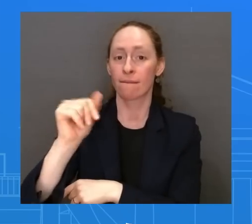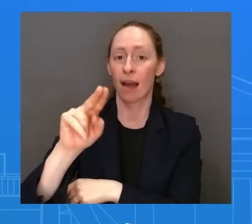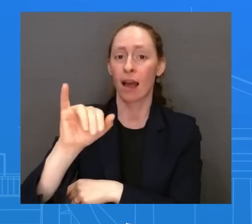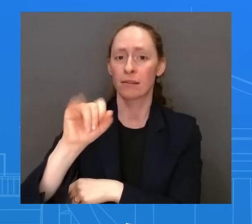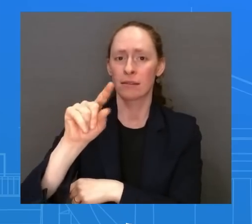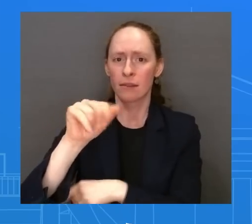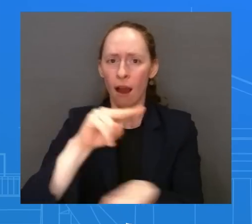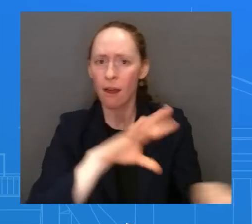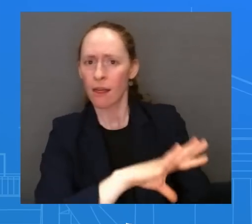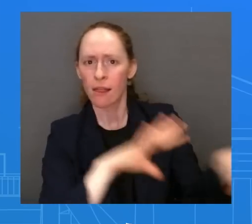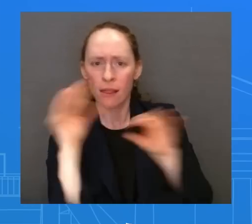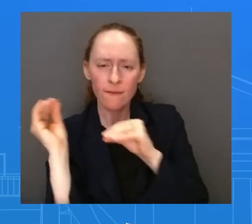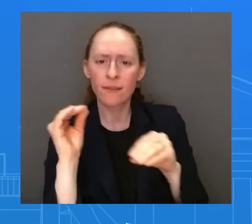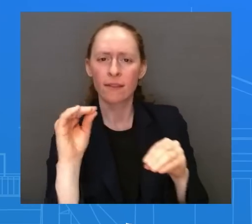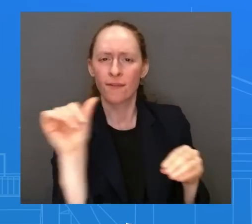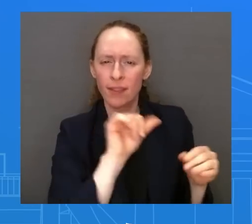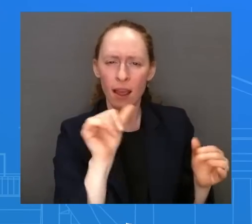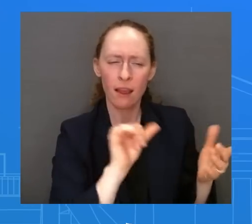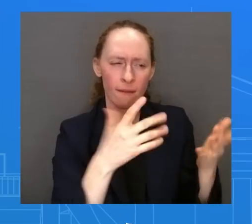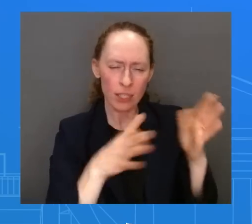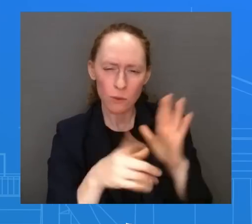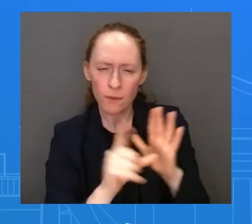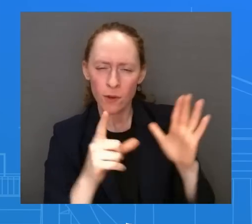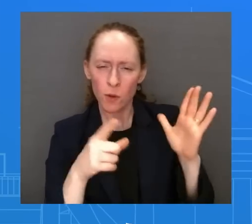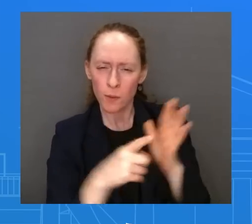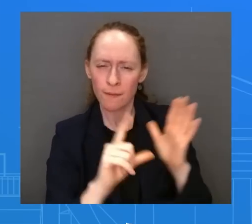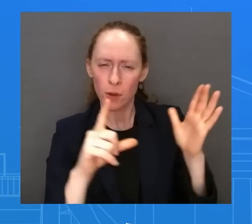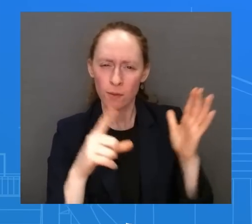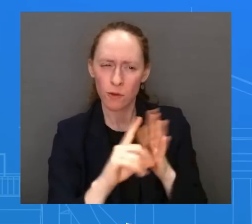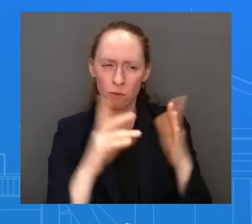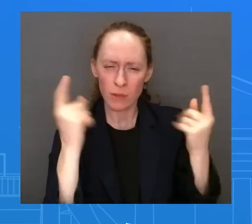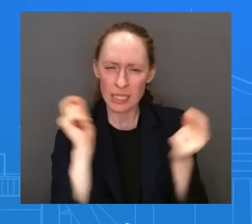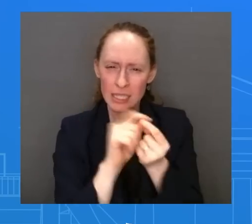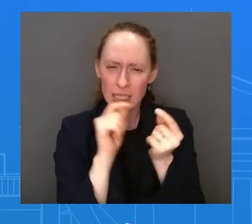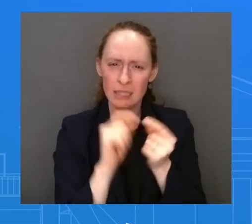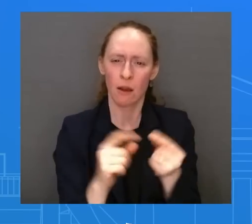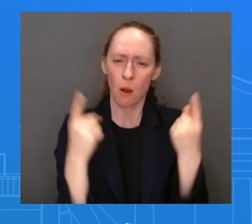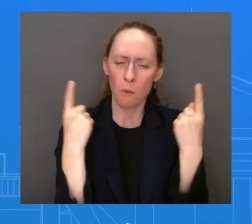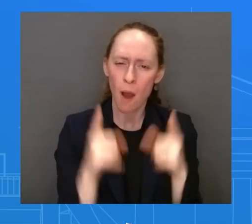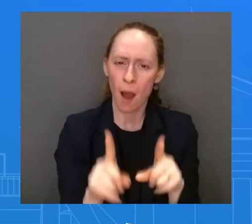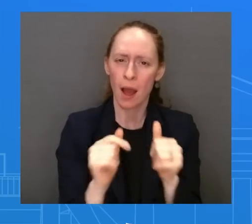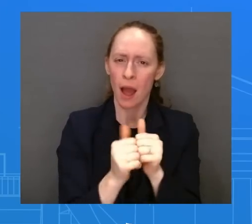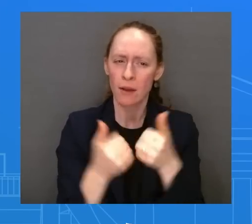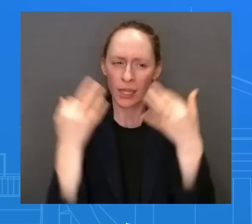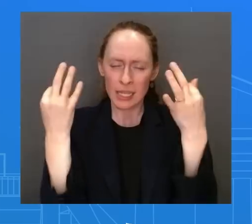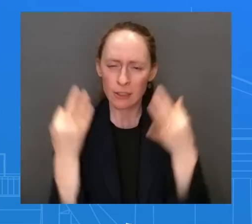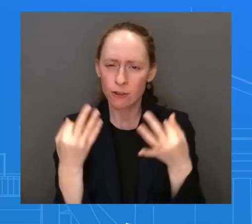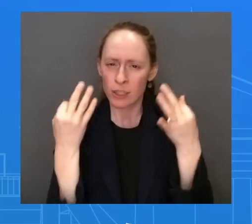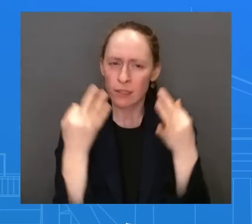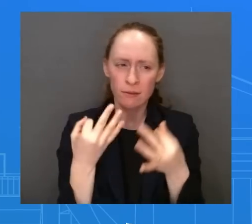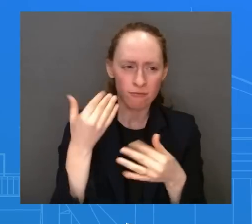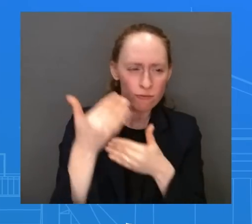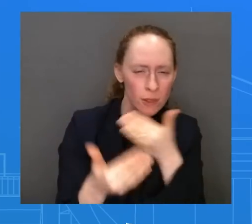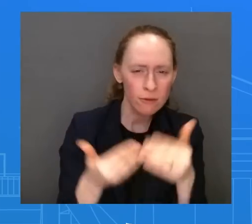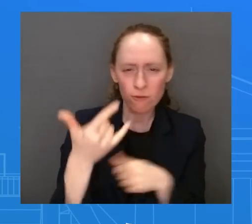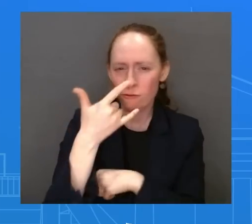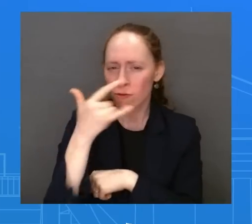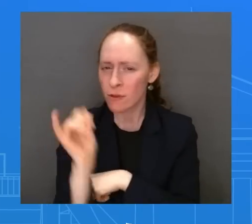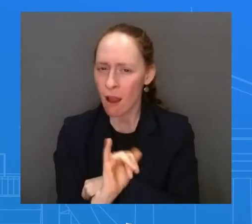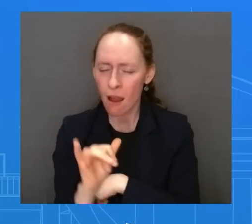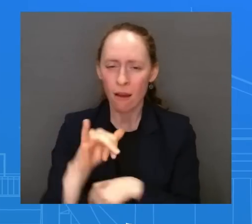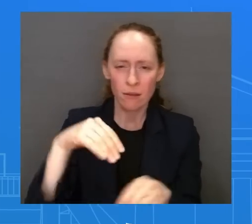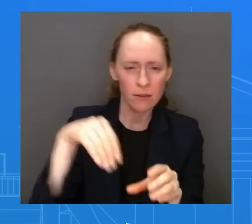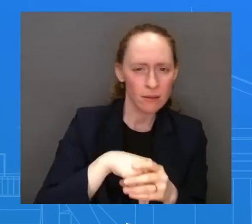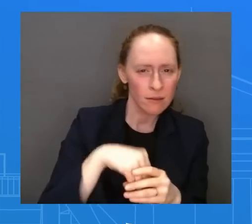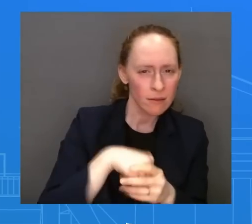execution those reviews fed into a process looking across the administration and today the NSC will